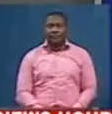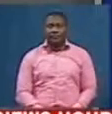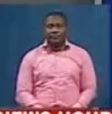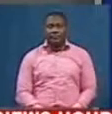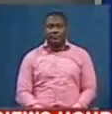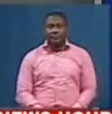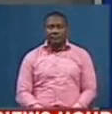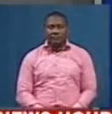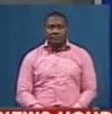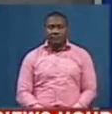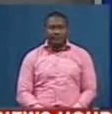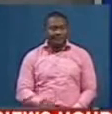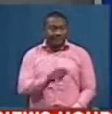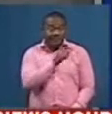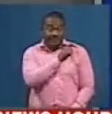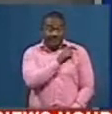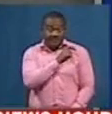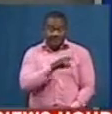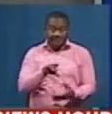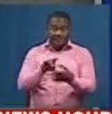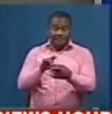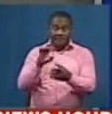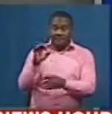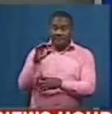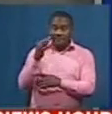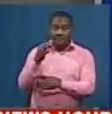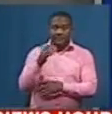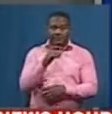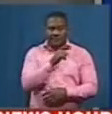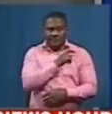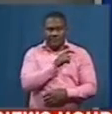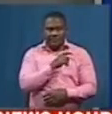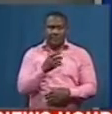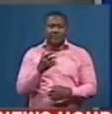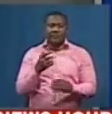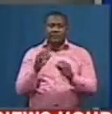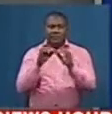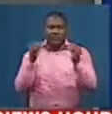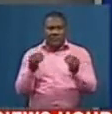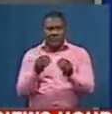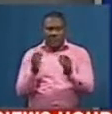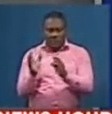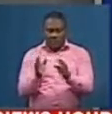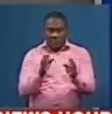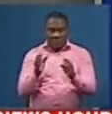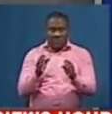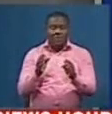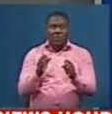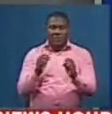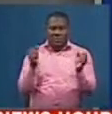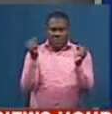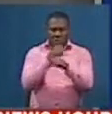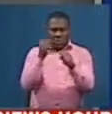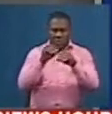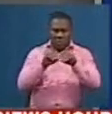The police, in partnership with their French counterparts on Tuesday, organized a simulation exercise on terrorism in Accra. The service says